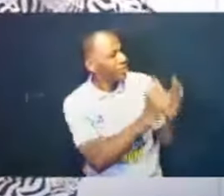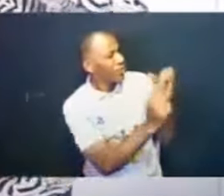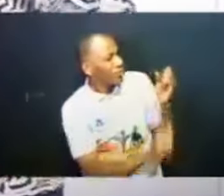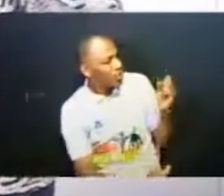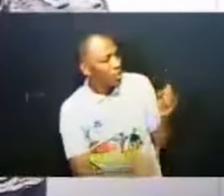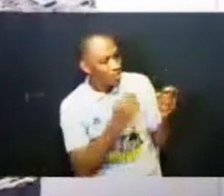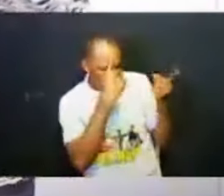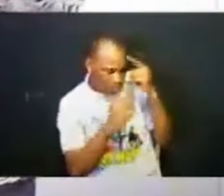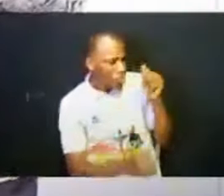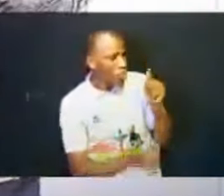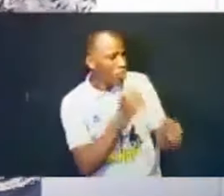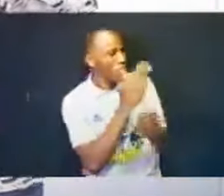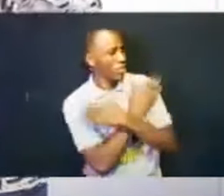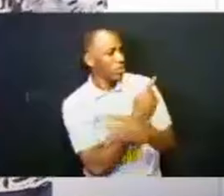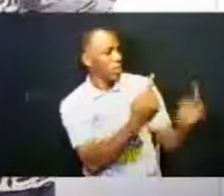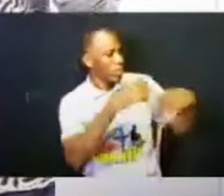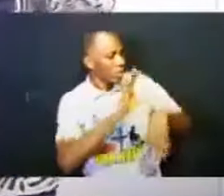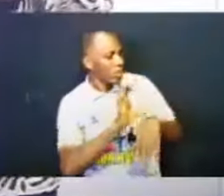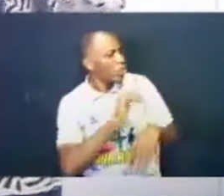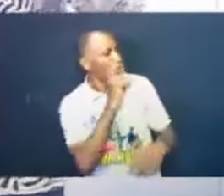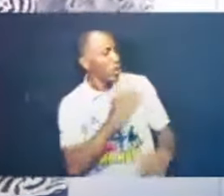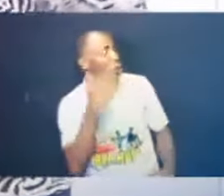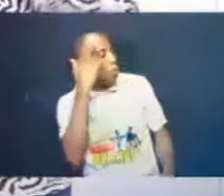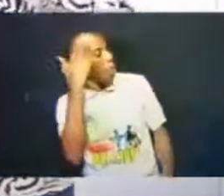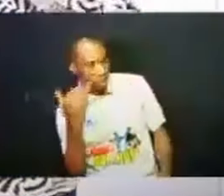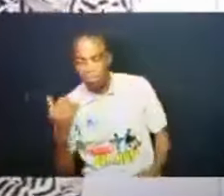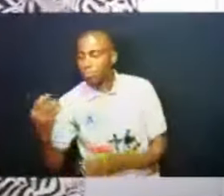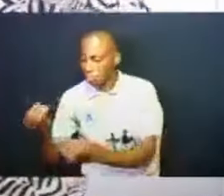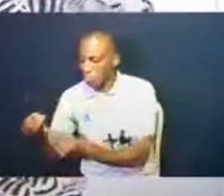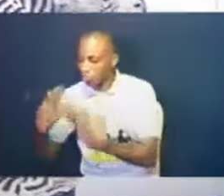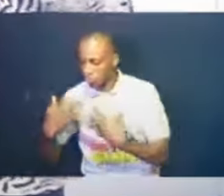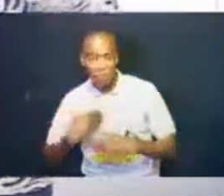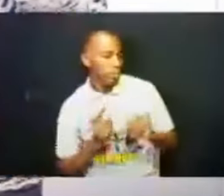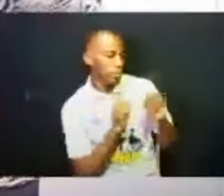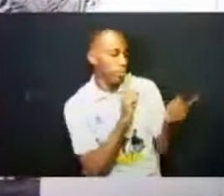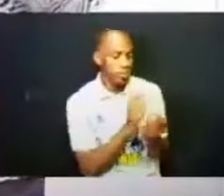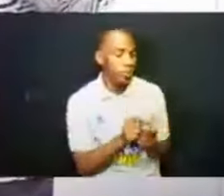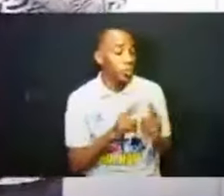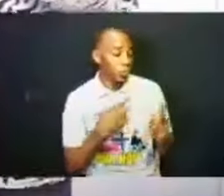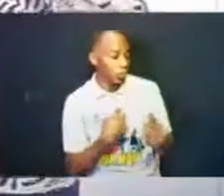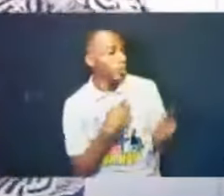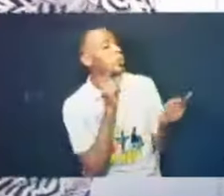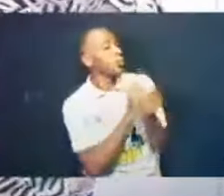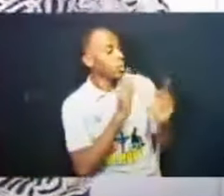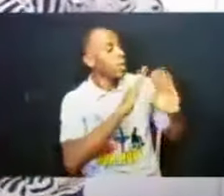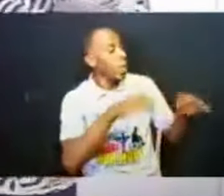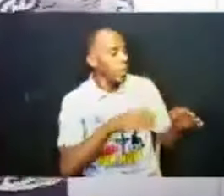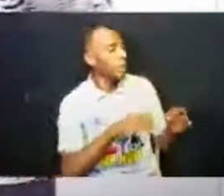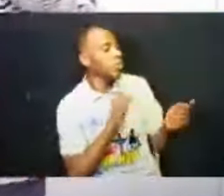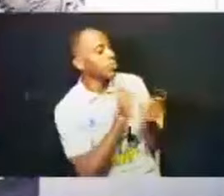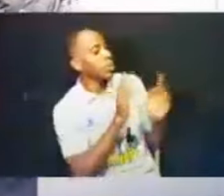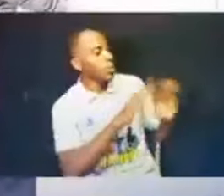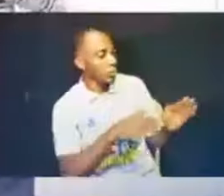church one Sunday and she was not there. So I went to her house